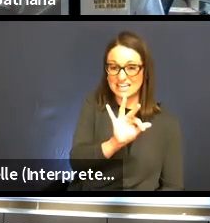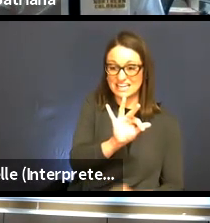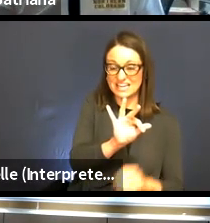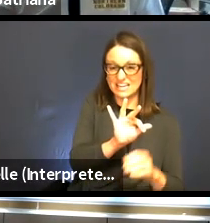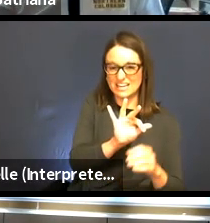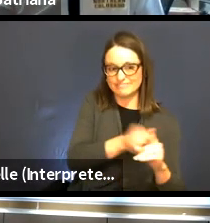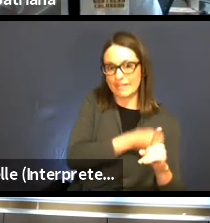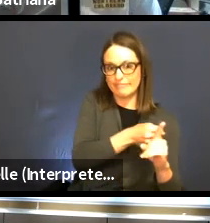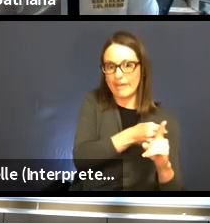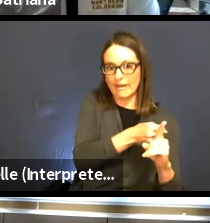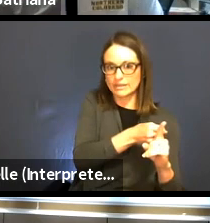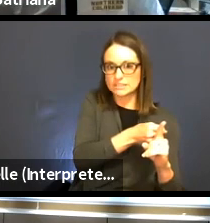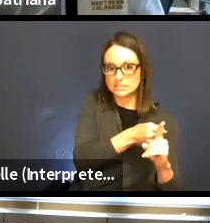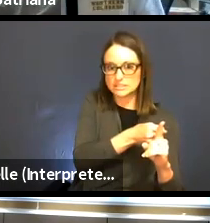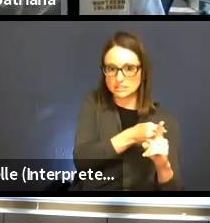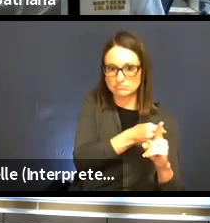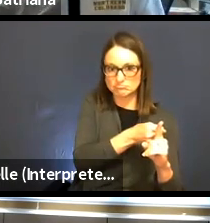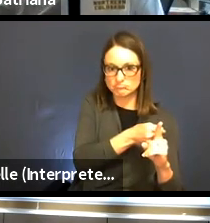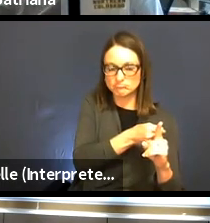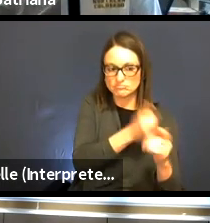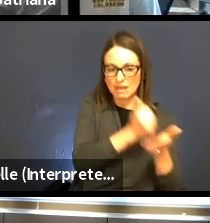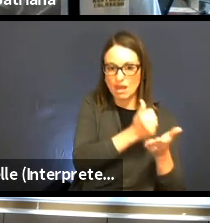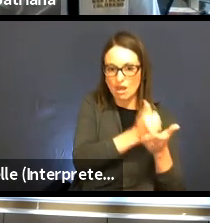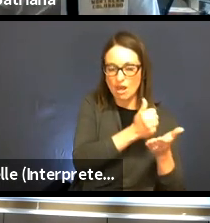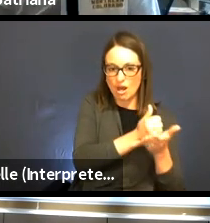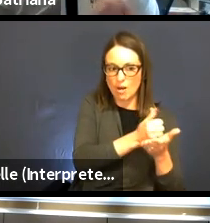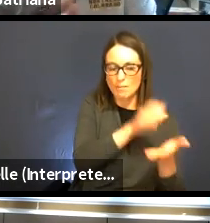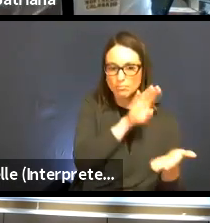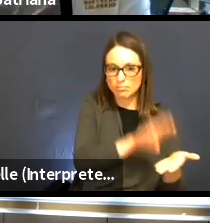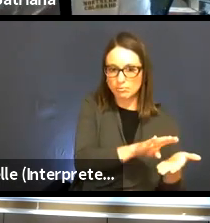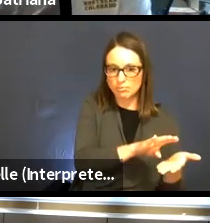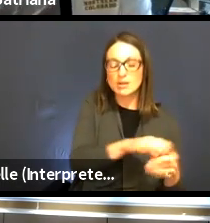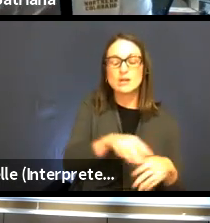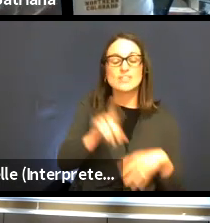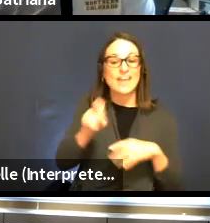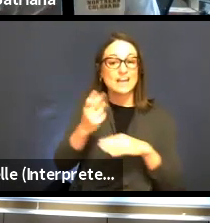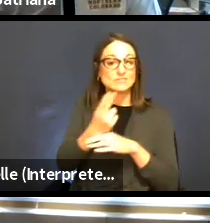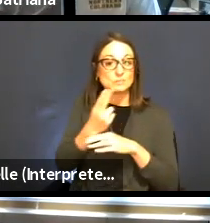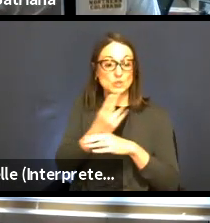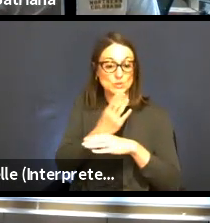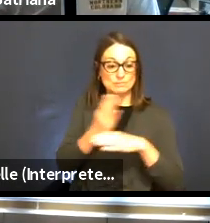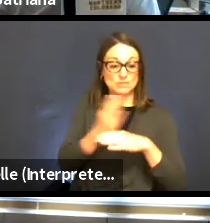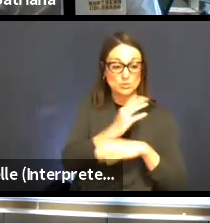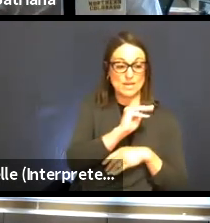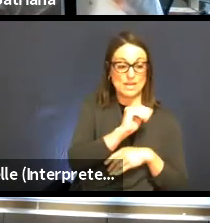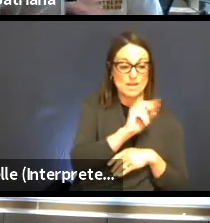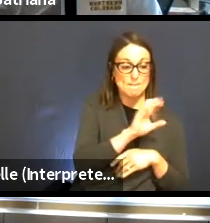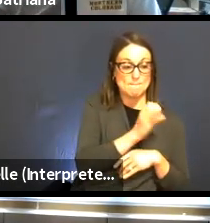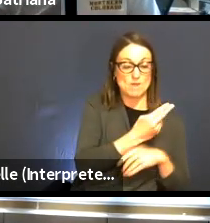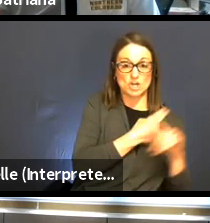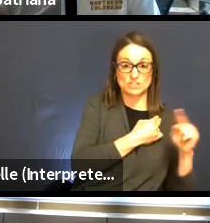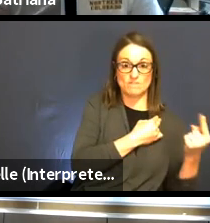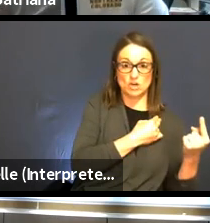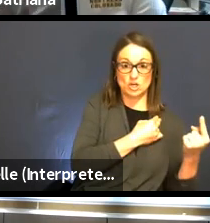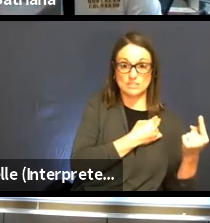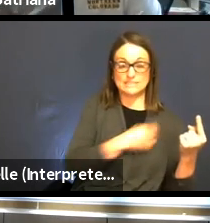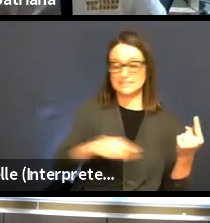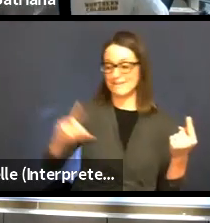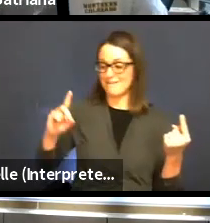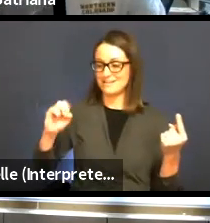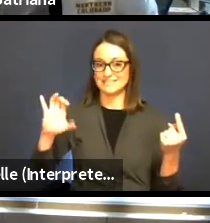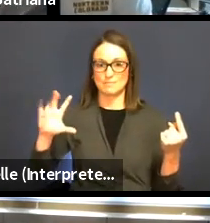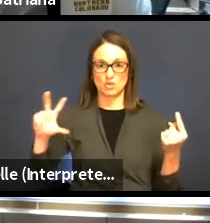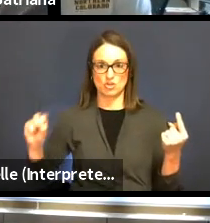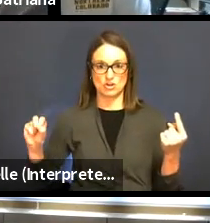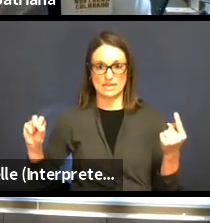effects, and they must be used between March 1st of this year and December 30th of this year. So